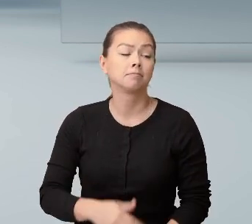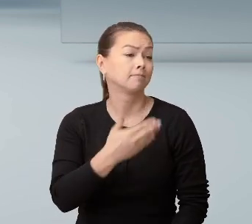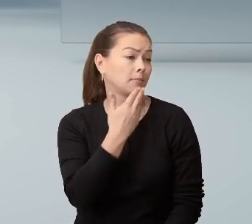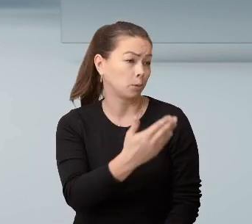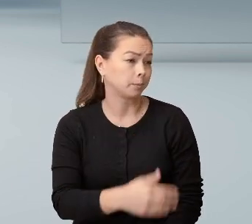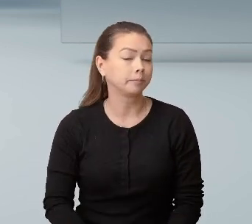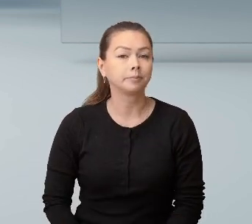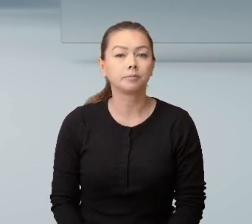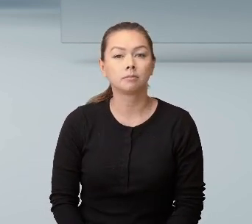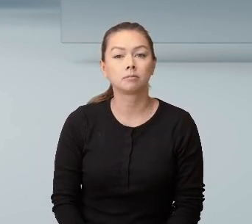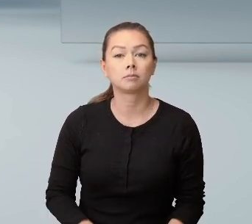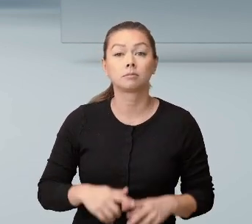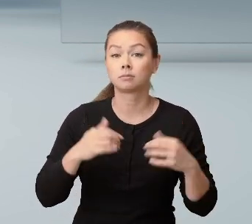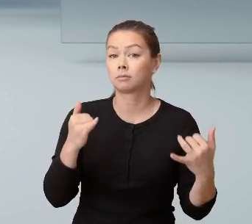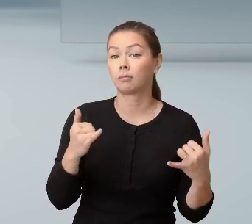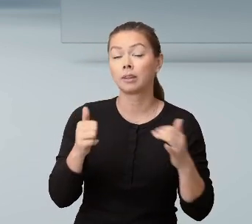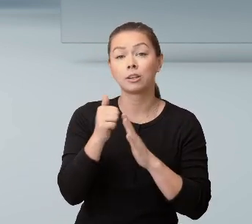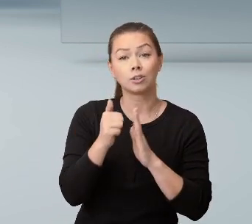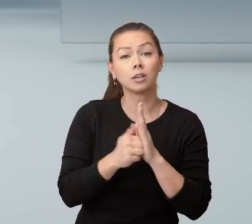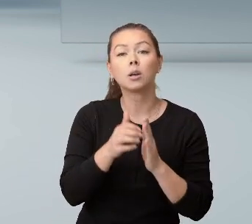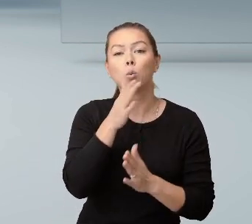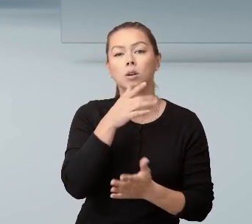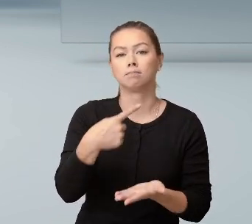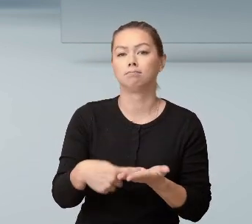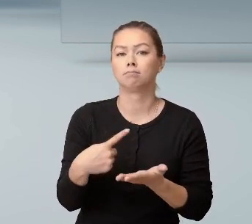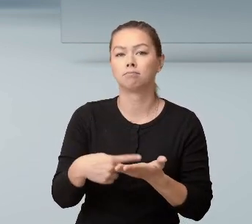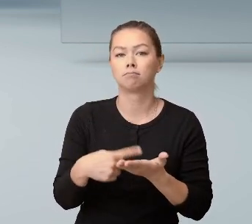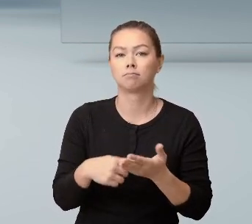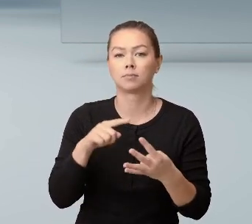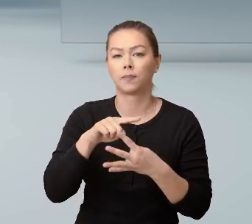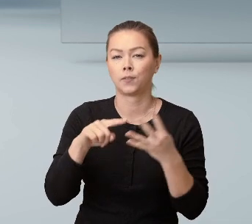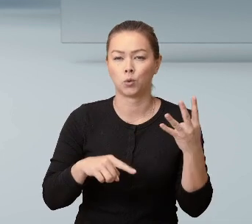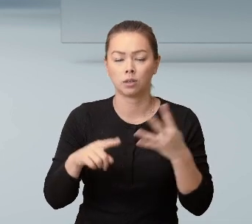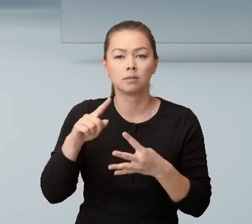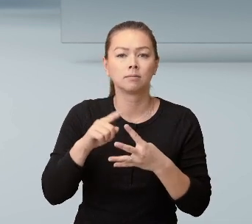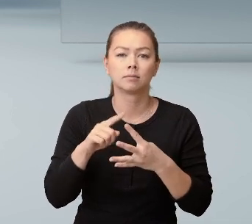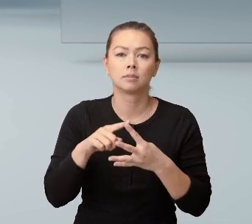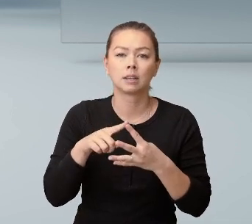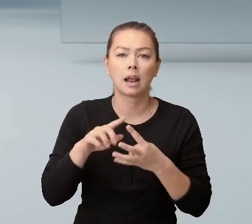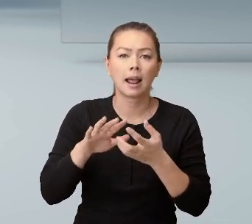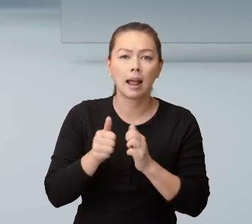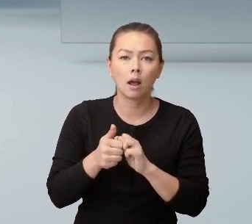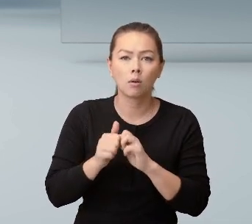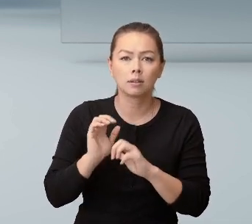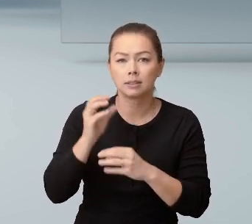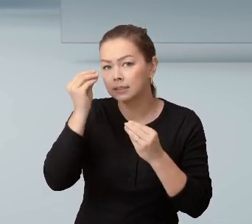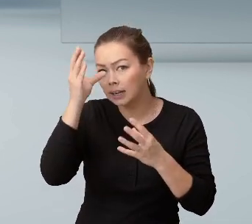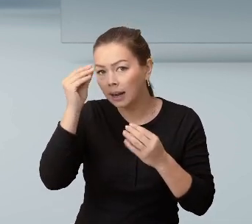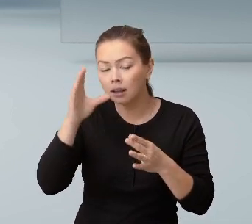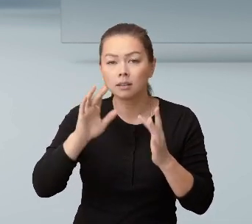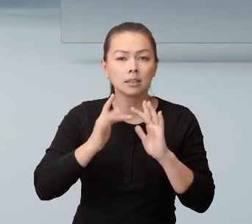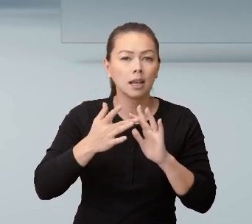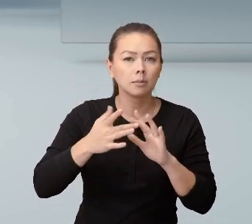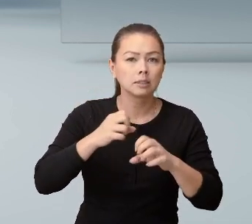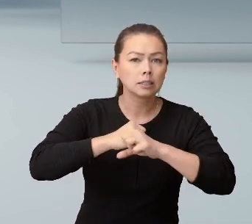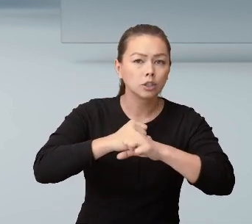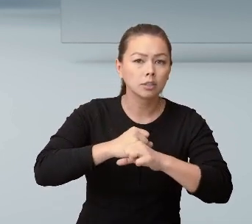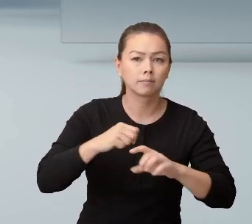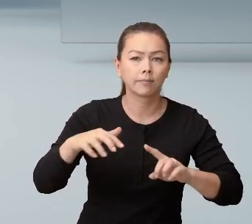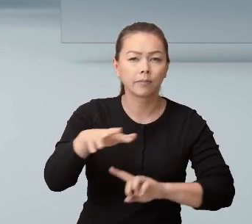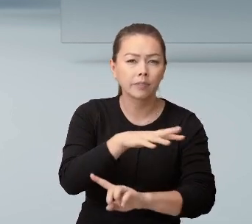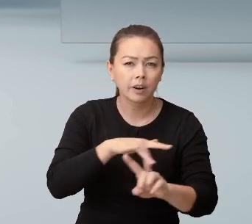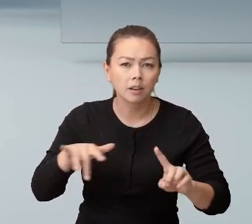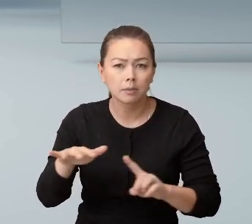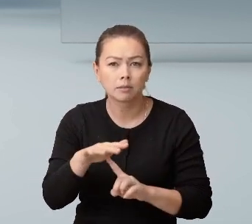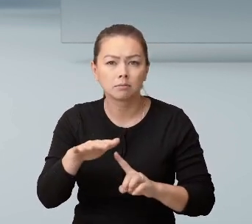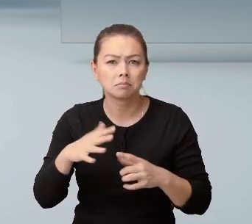Thank you, Sean. So on our agenda today, we'll be uncovering and discovering our data and cybersecurity landscape that